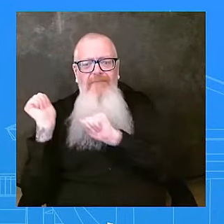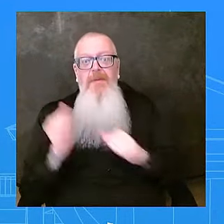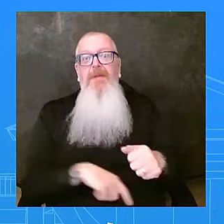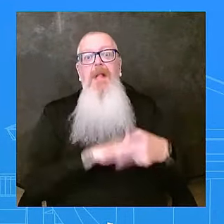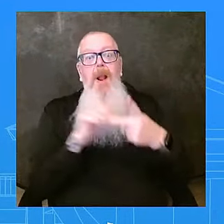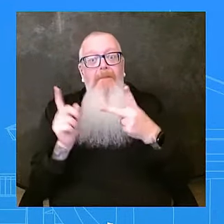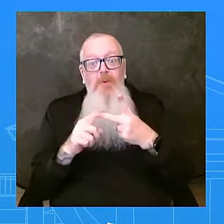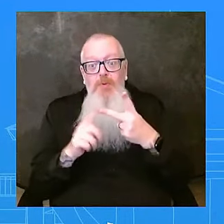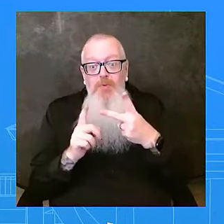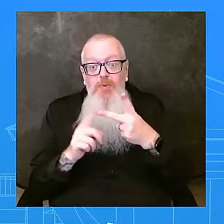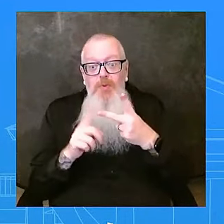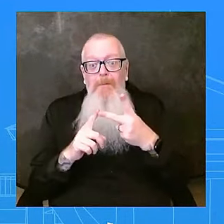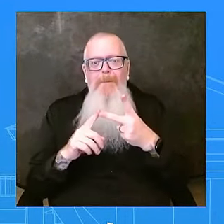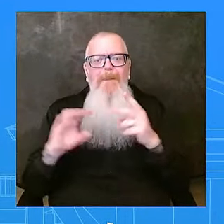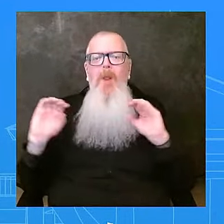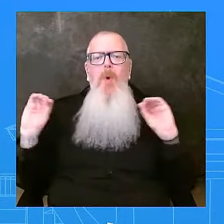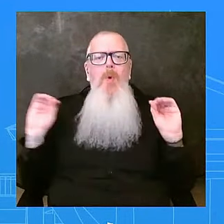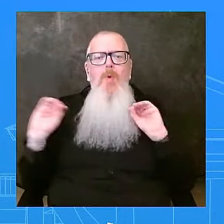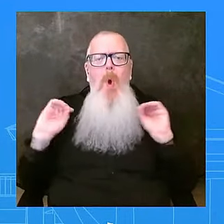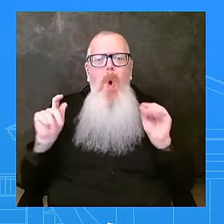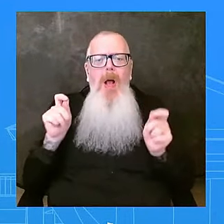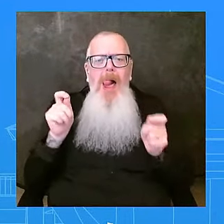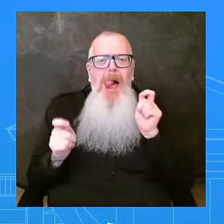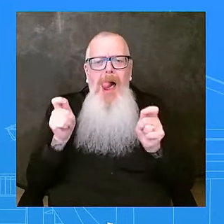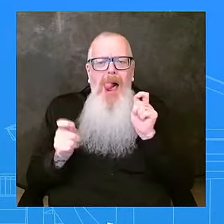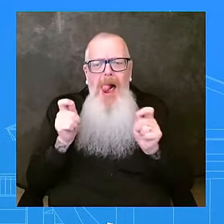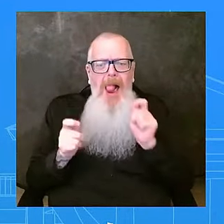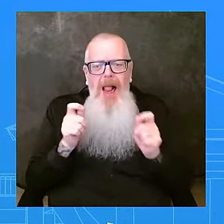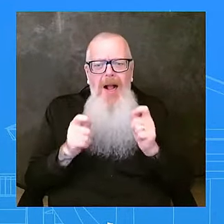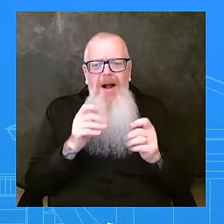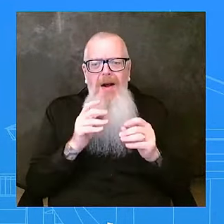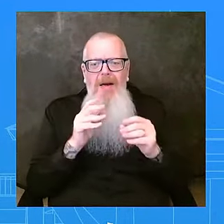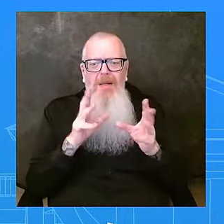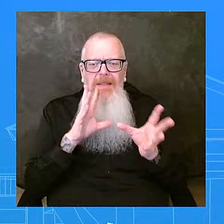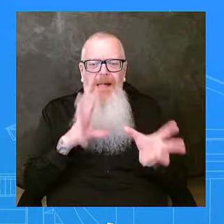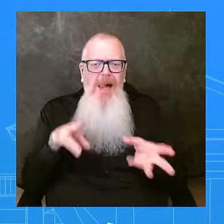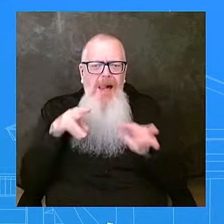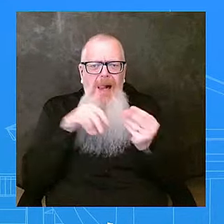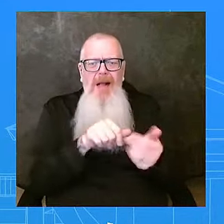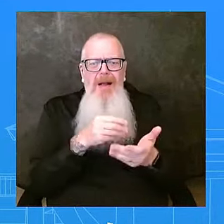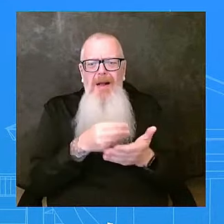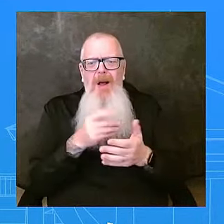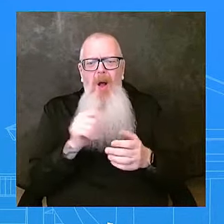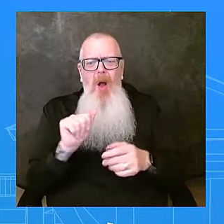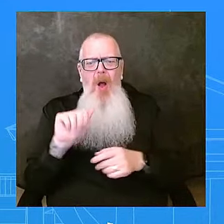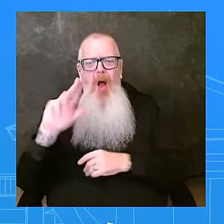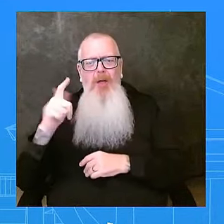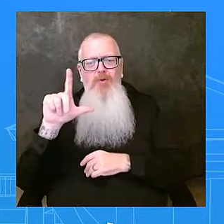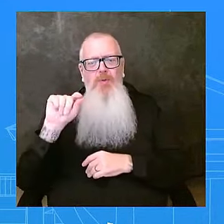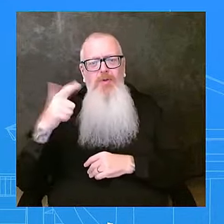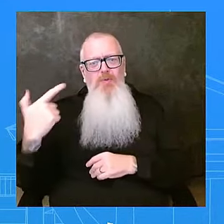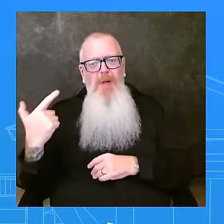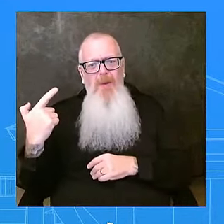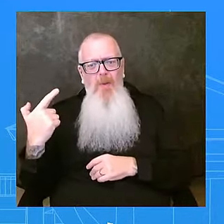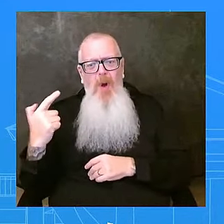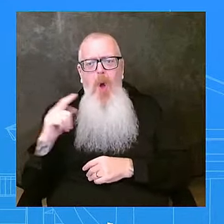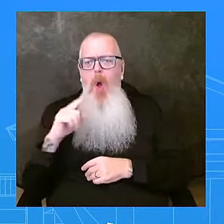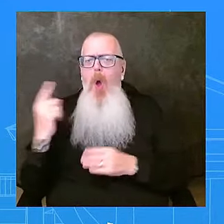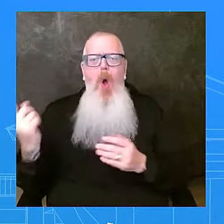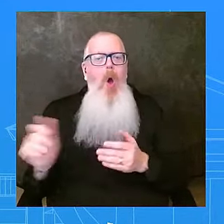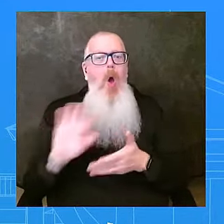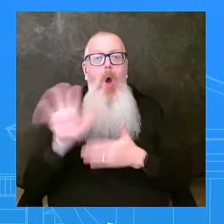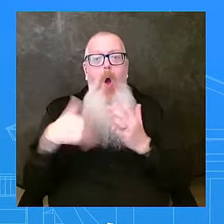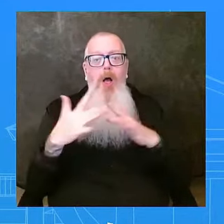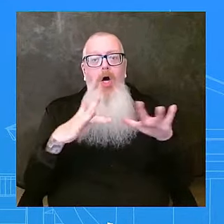fine-tuned assessment of how fast things would unfold in August of 2021. It all moved a lot faster than anyone anticipated. As the Taliban moved